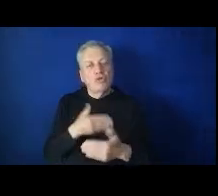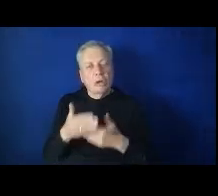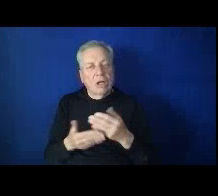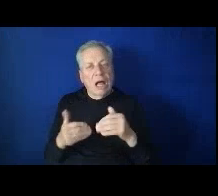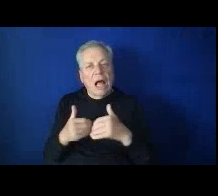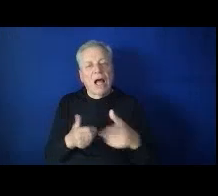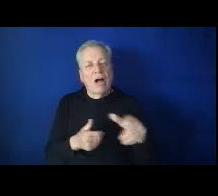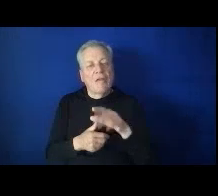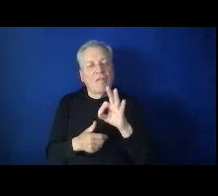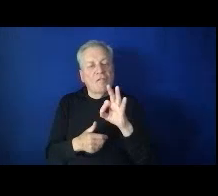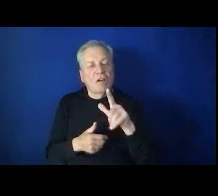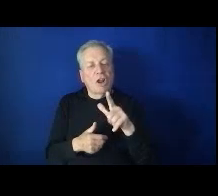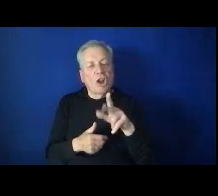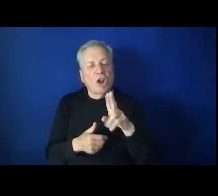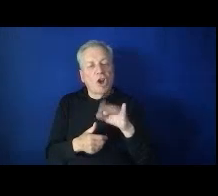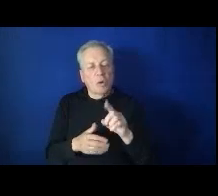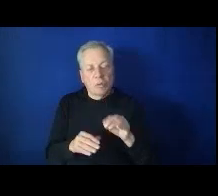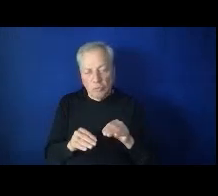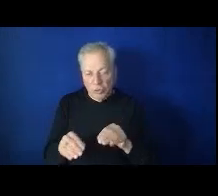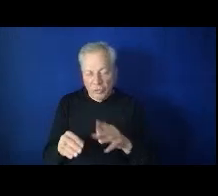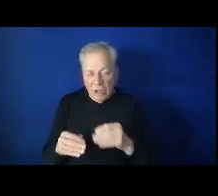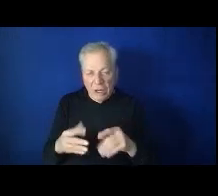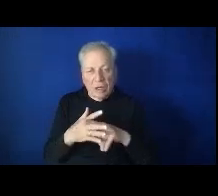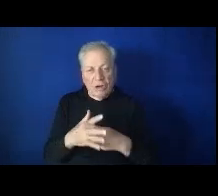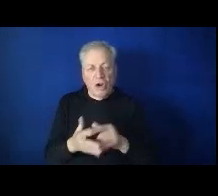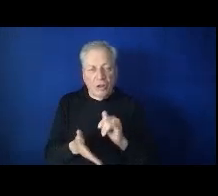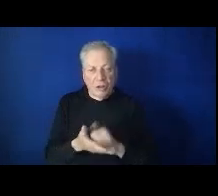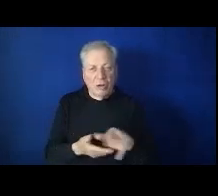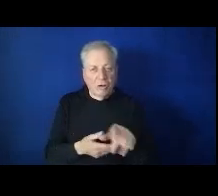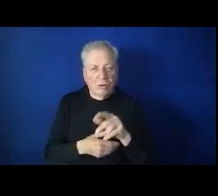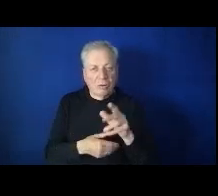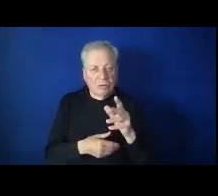through the crust and how they trigger these earthquakes and these swarms.